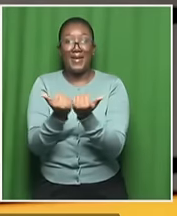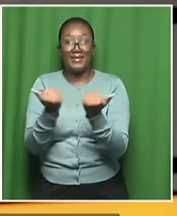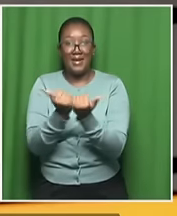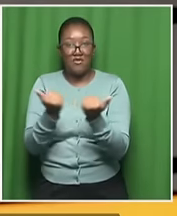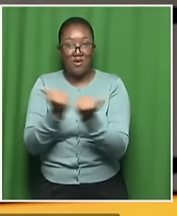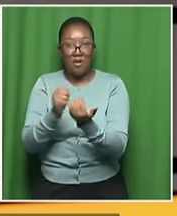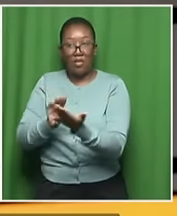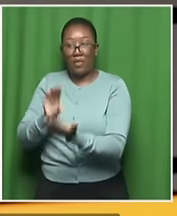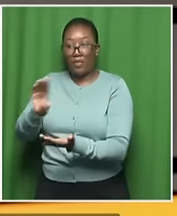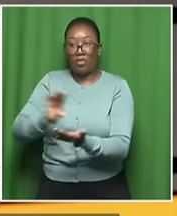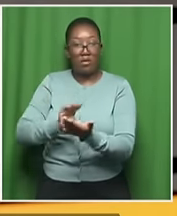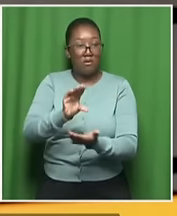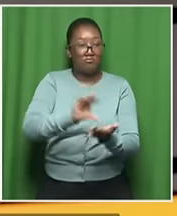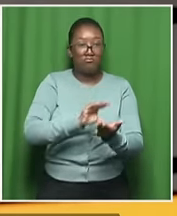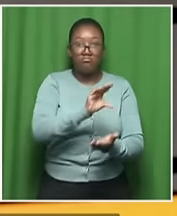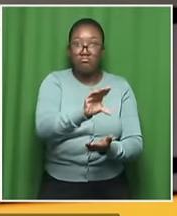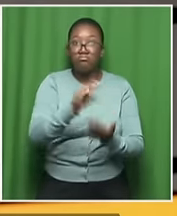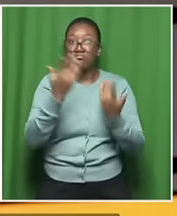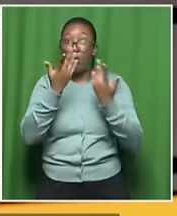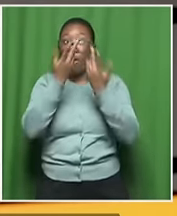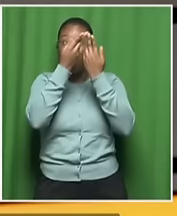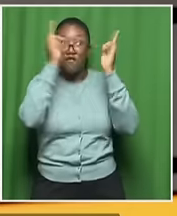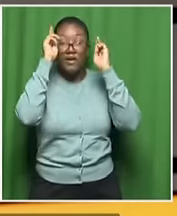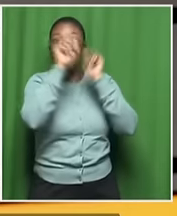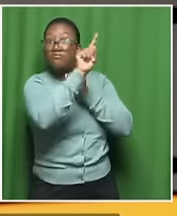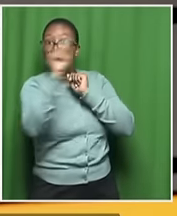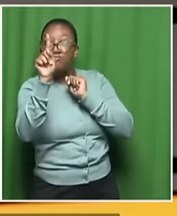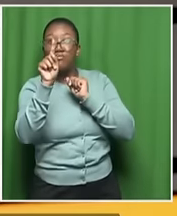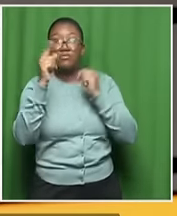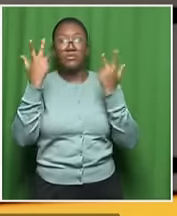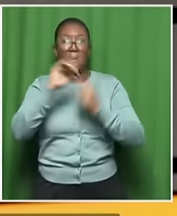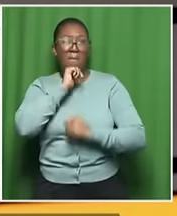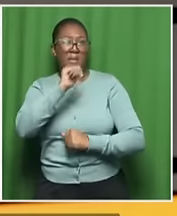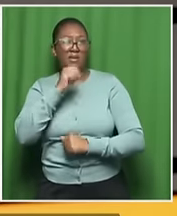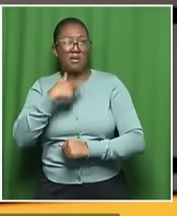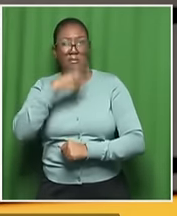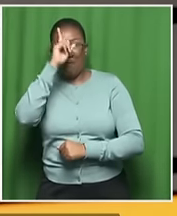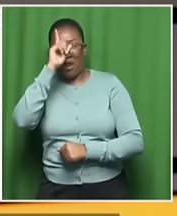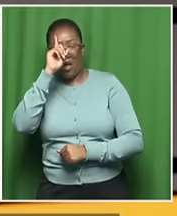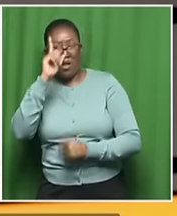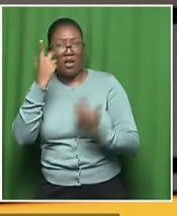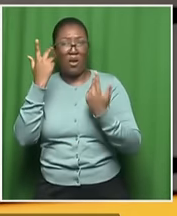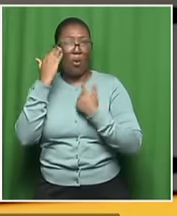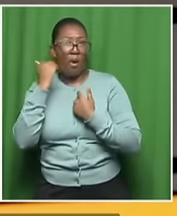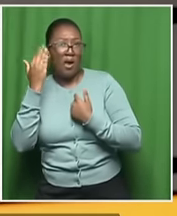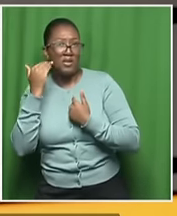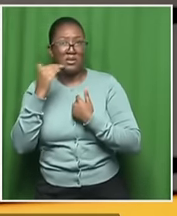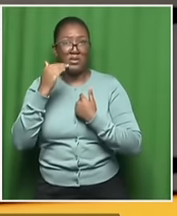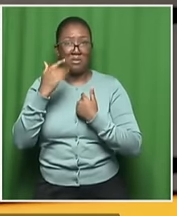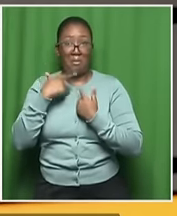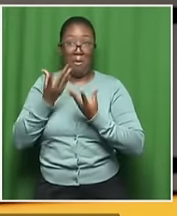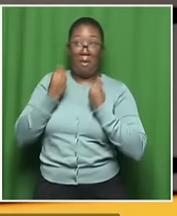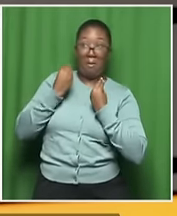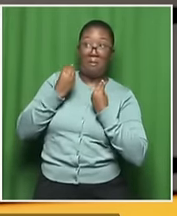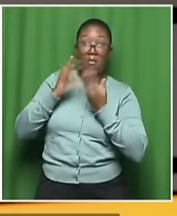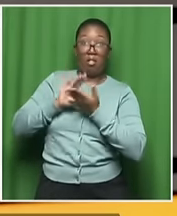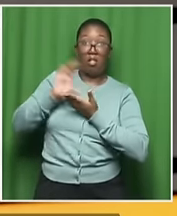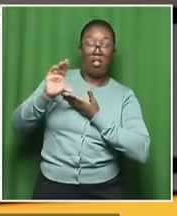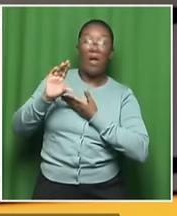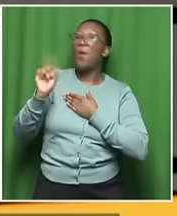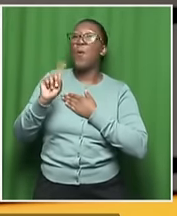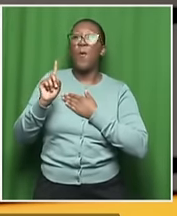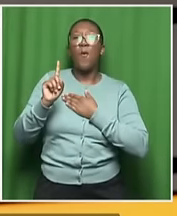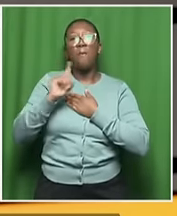for people's at our universities, not whether you're black, white, or that sort of thing. In fact, I said it